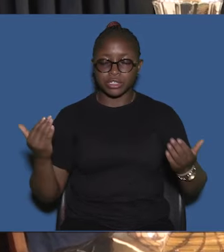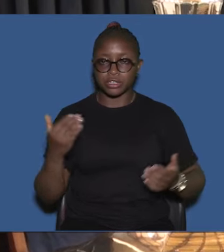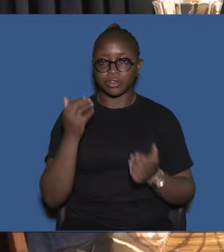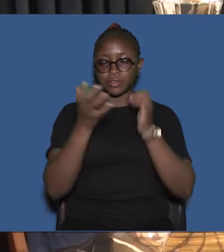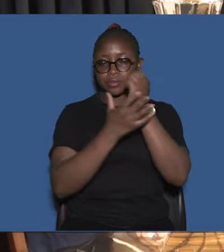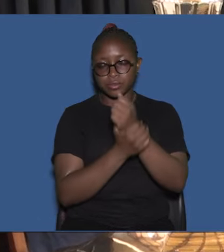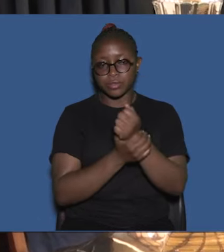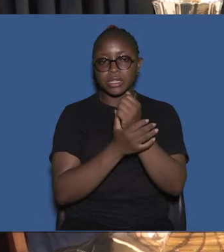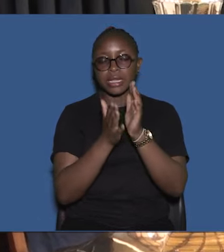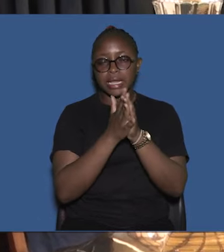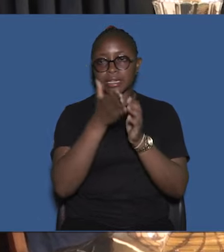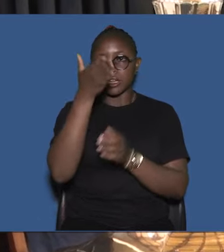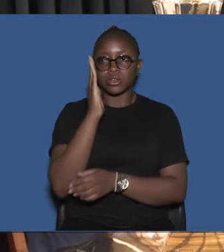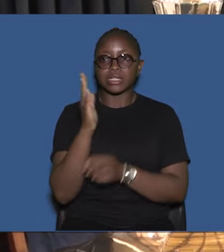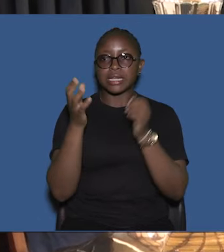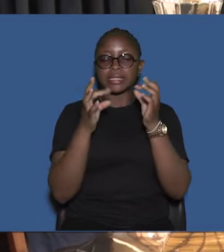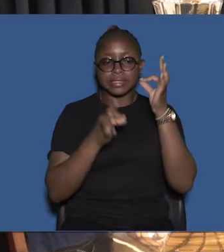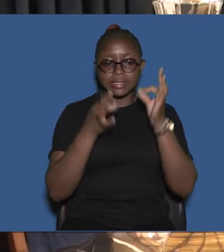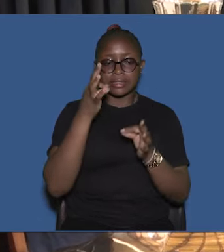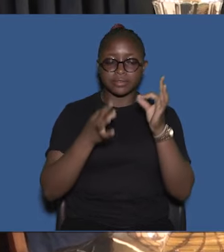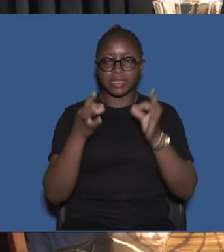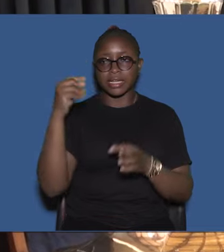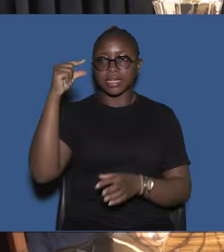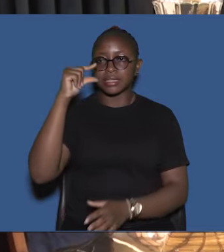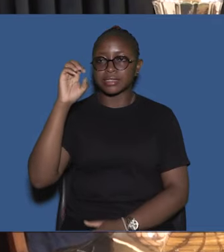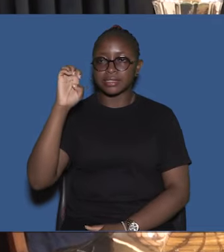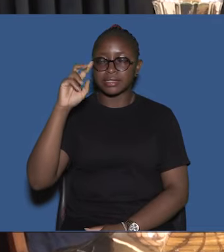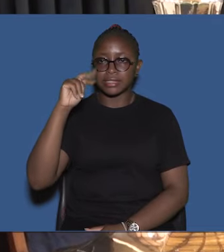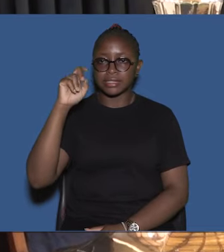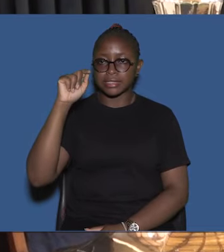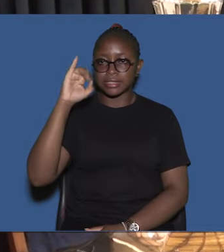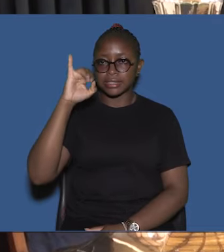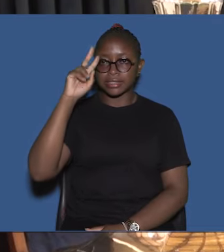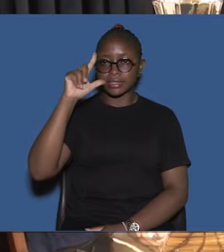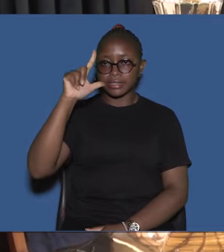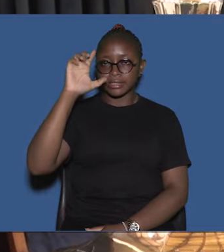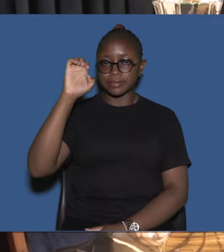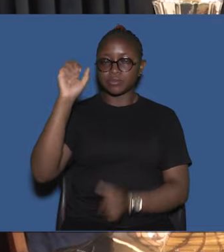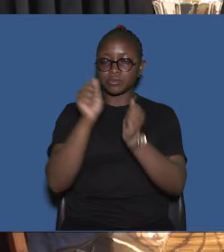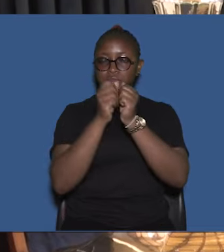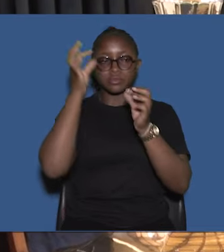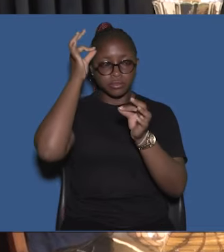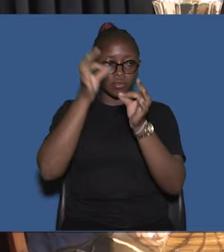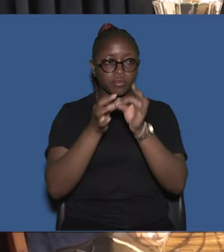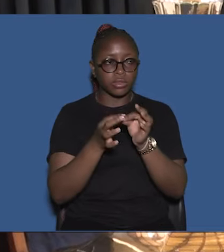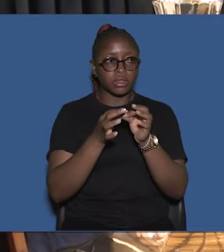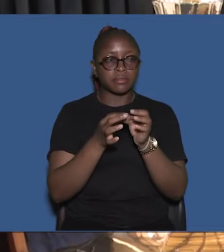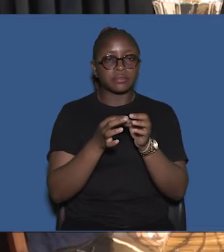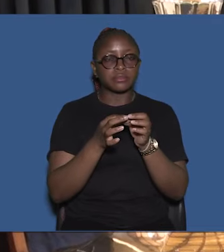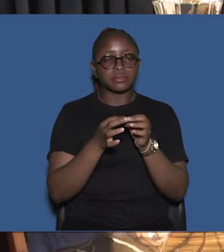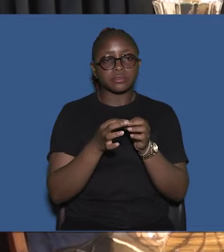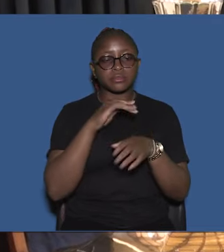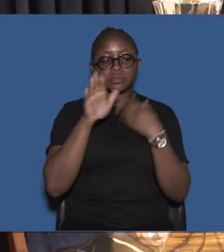the Gentiles by faith and announced the gospel in advance to Abraham. All nations will be blessed through